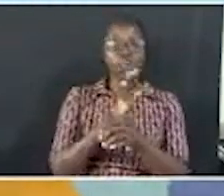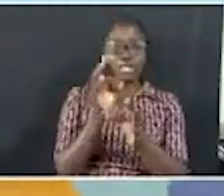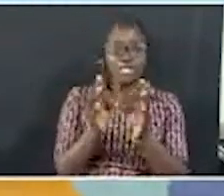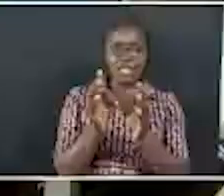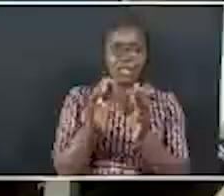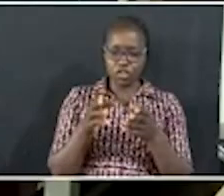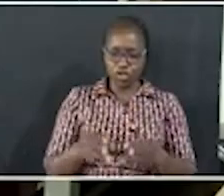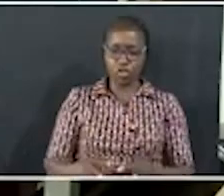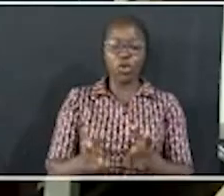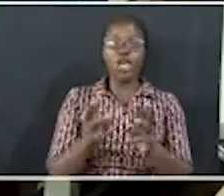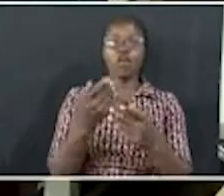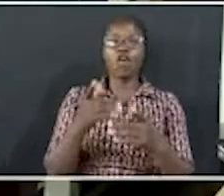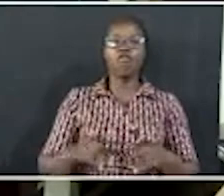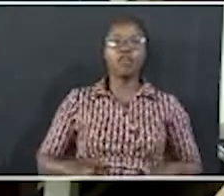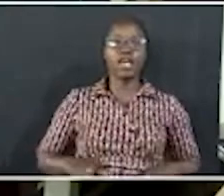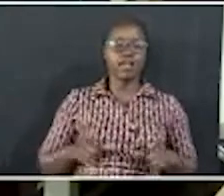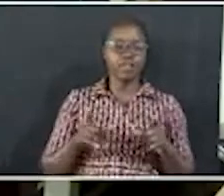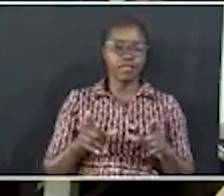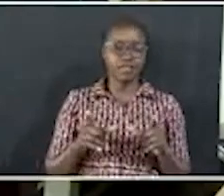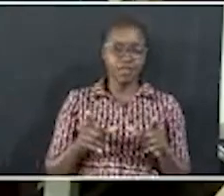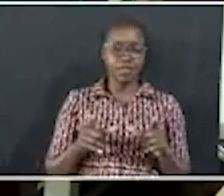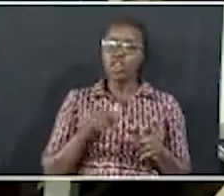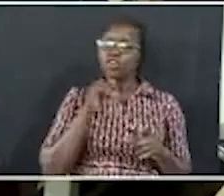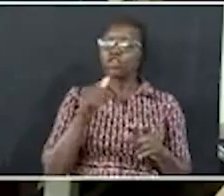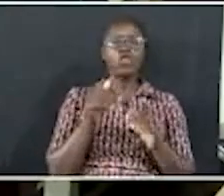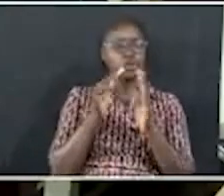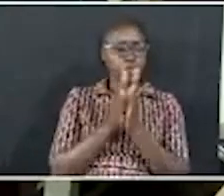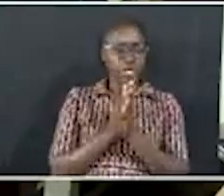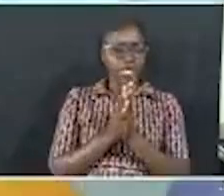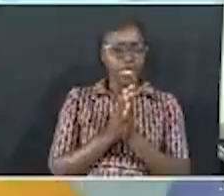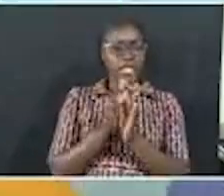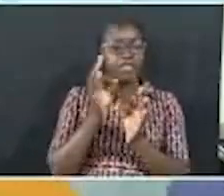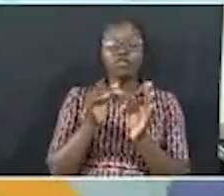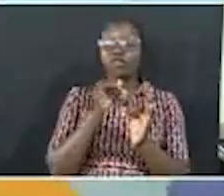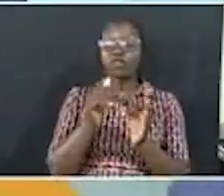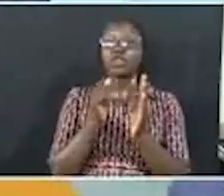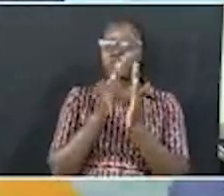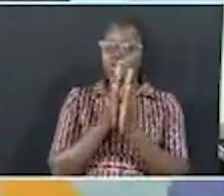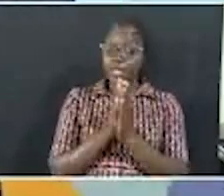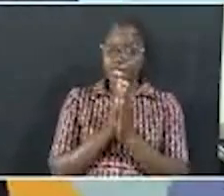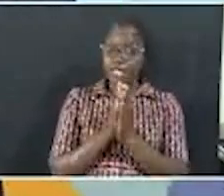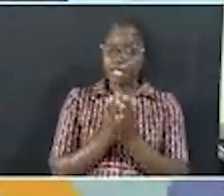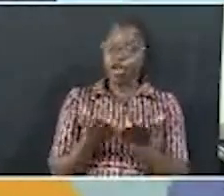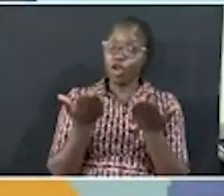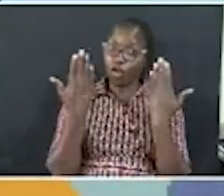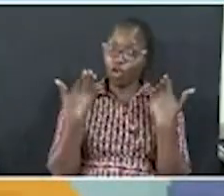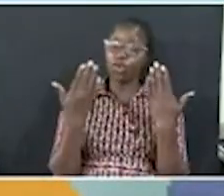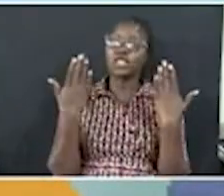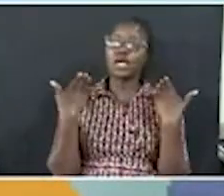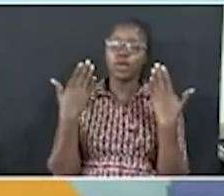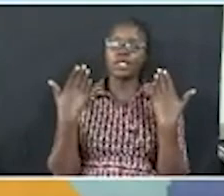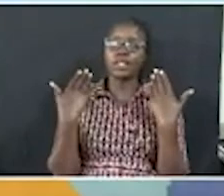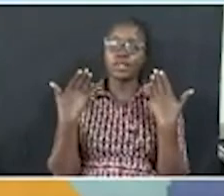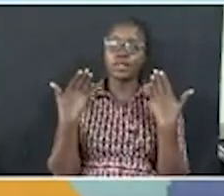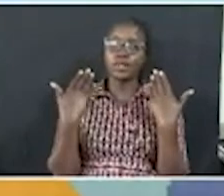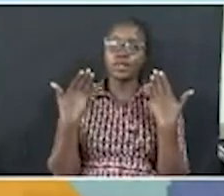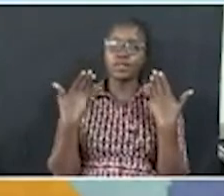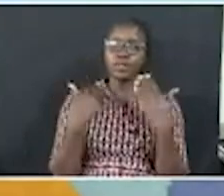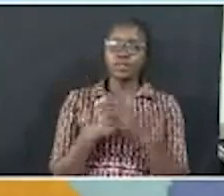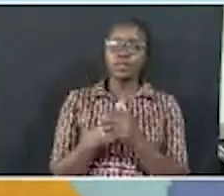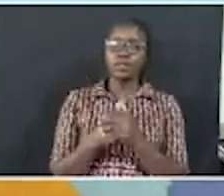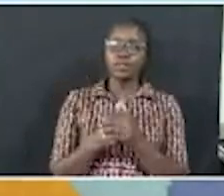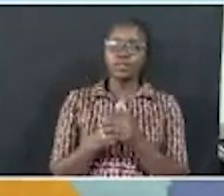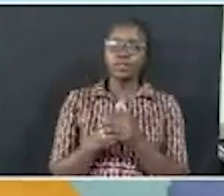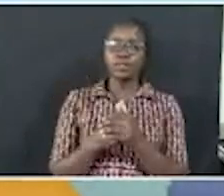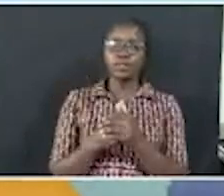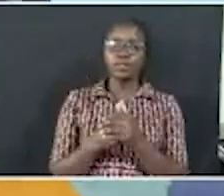is your way of life. Don't pray if you won't pray all the